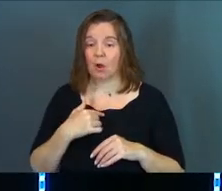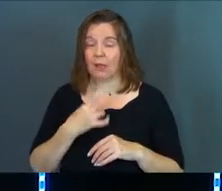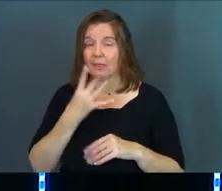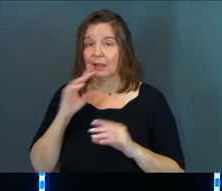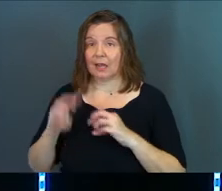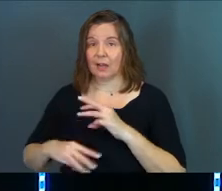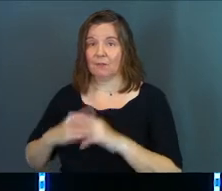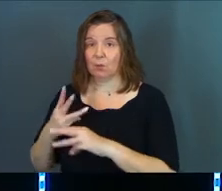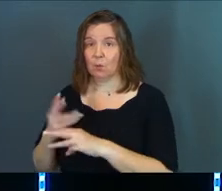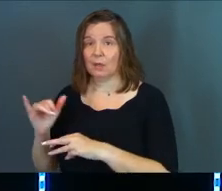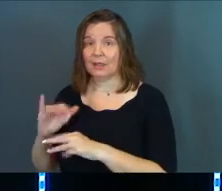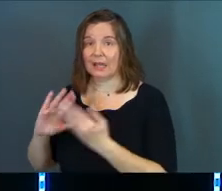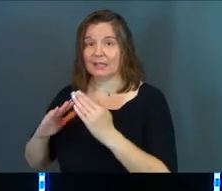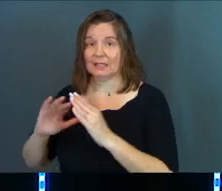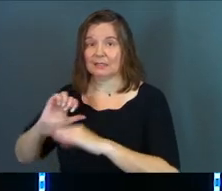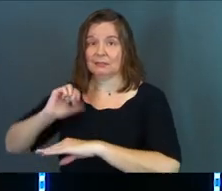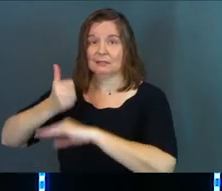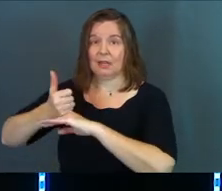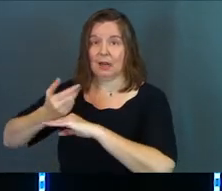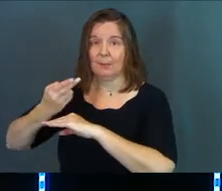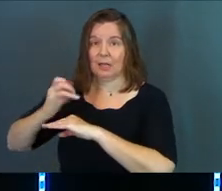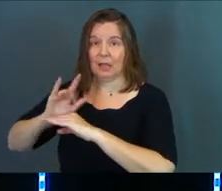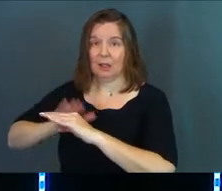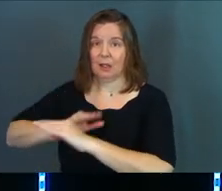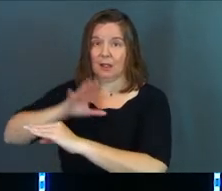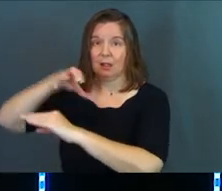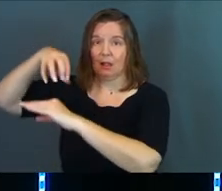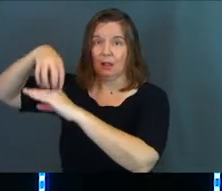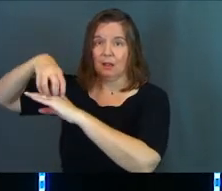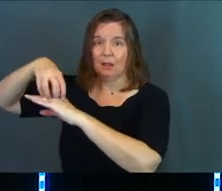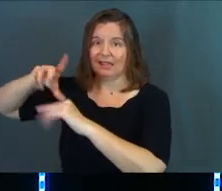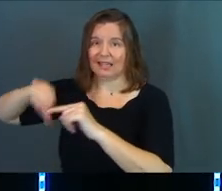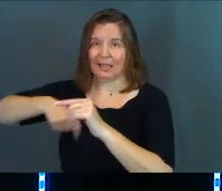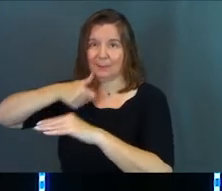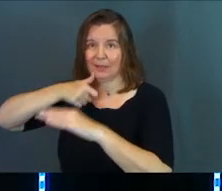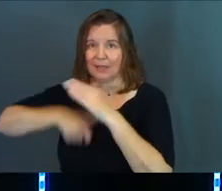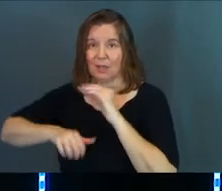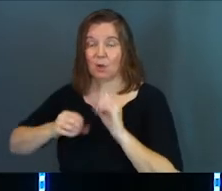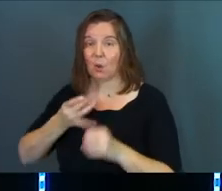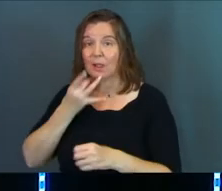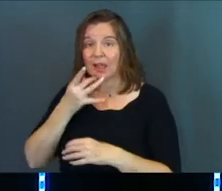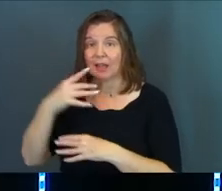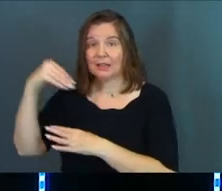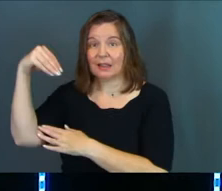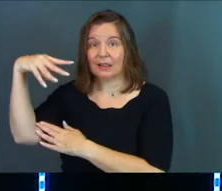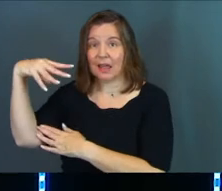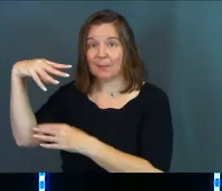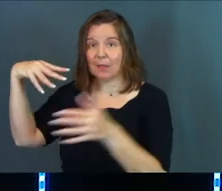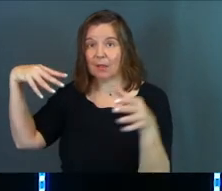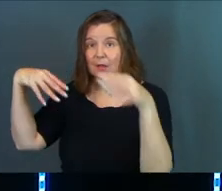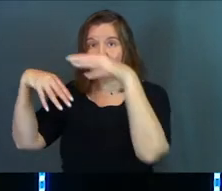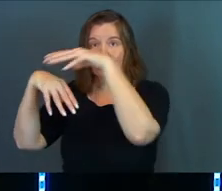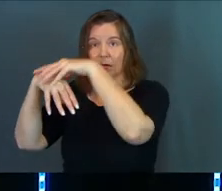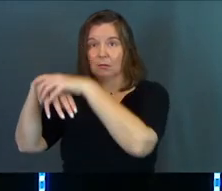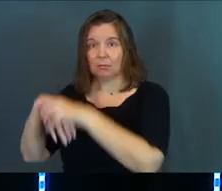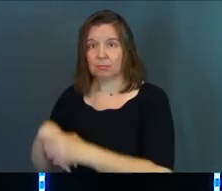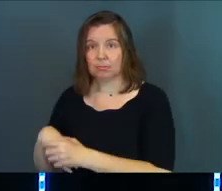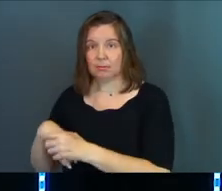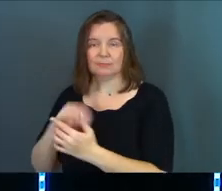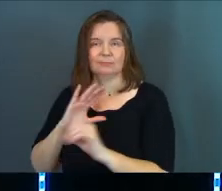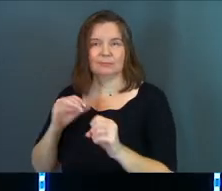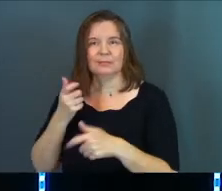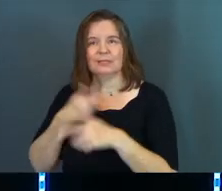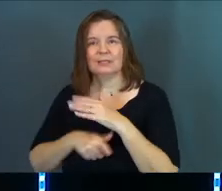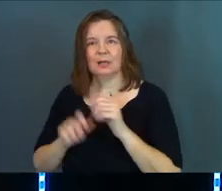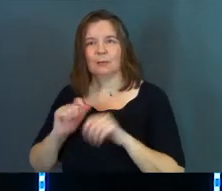light of the world, like a city on a hilltop that cannot be hidden. No one lights a lamp and then puts it under a basket. Instead, a